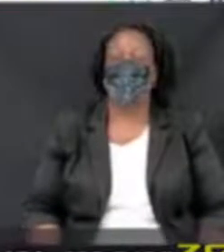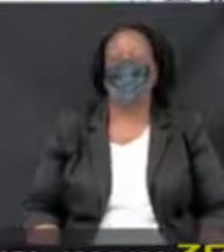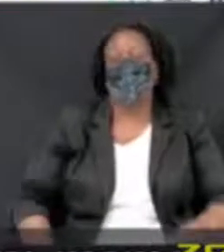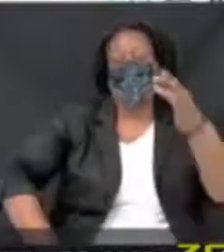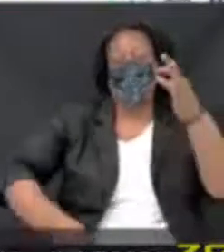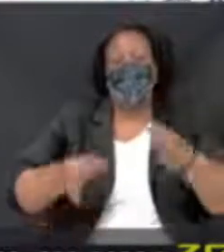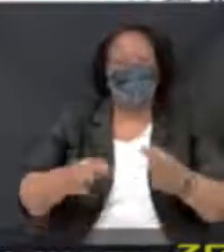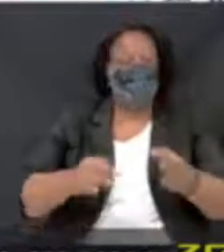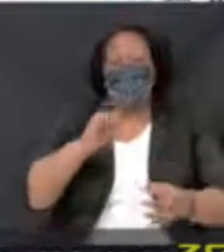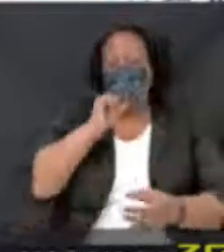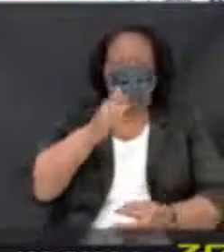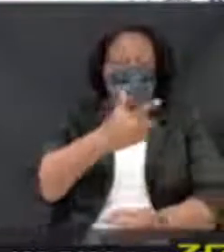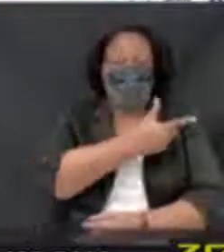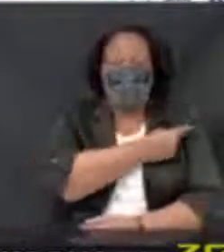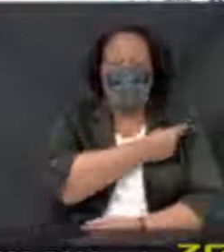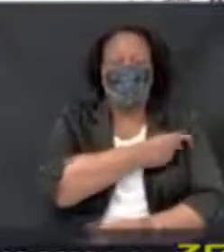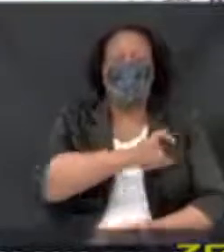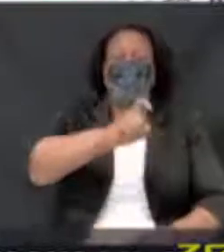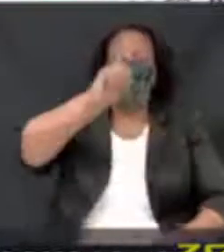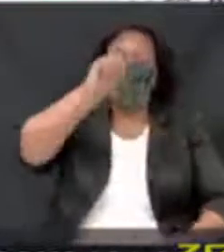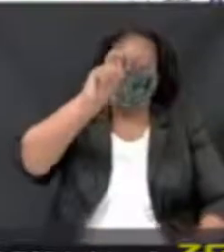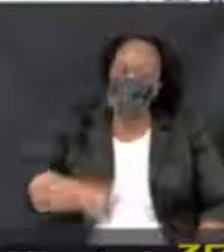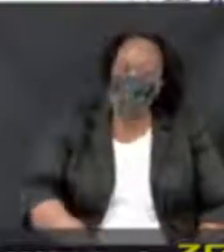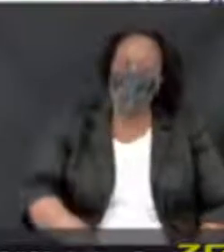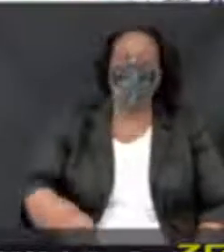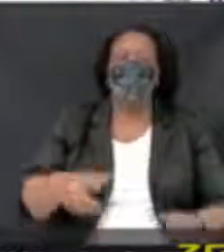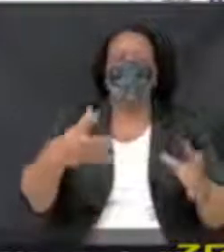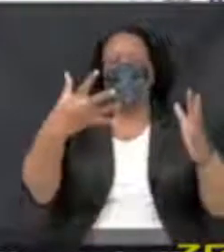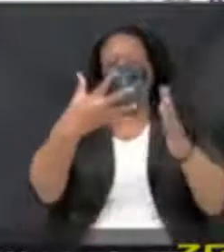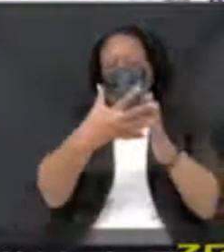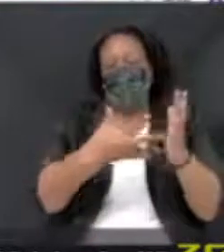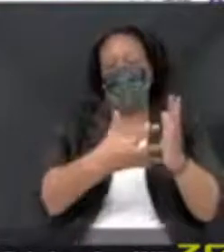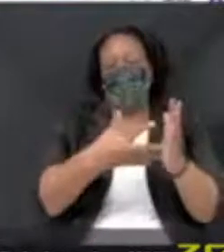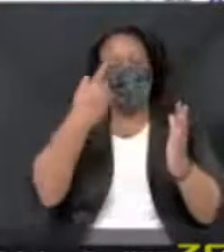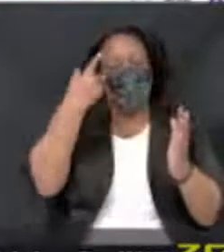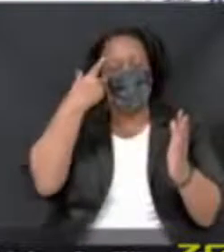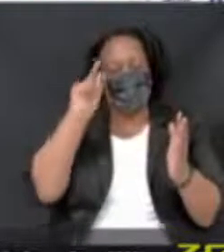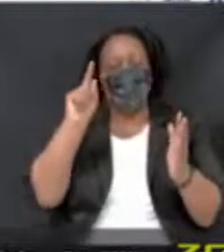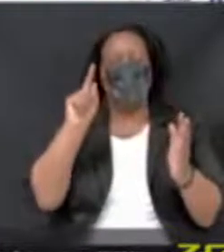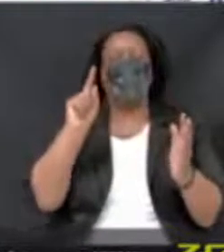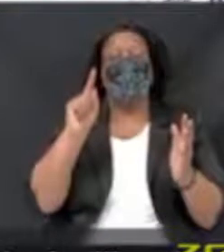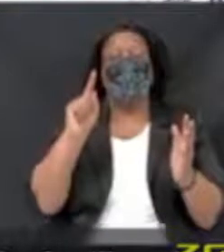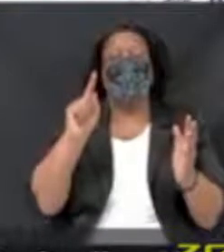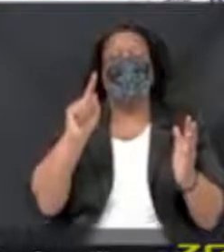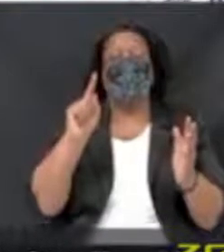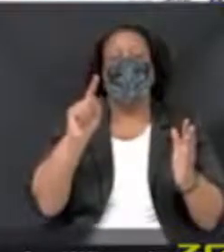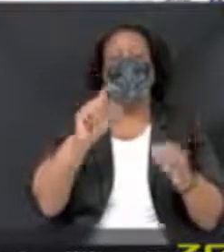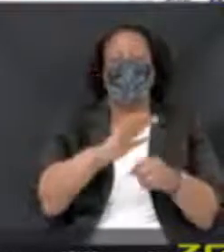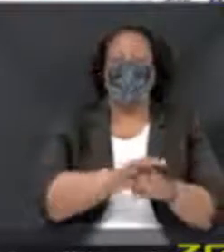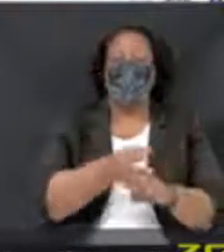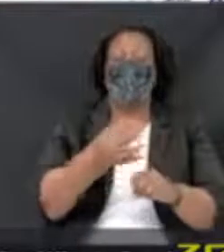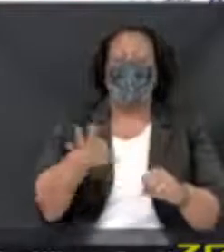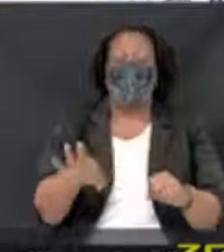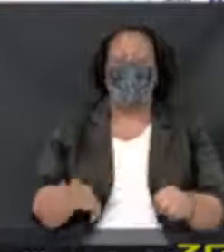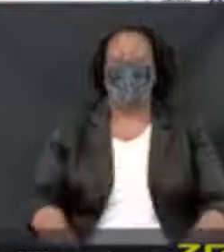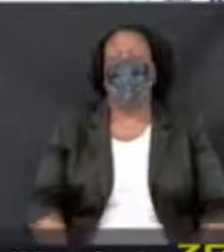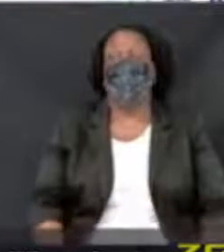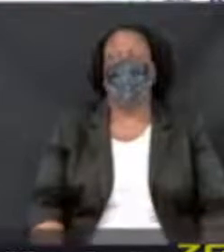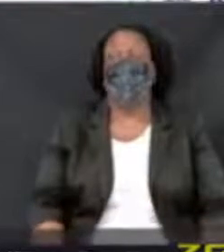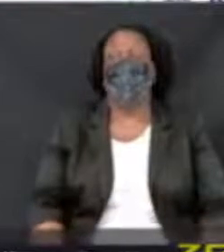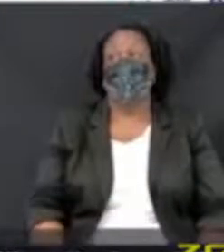test. You could not enter into that expo if you were not